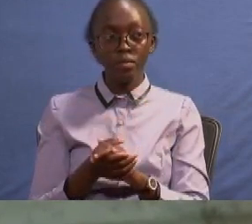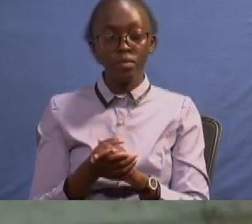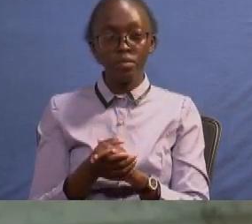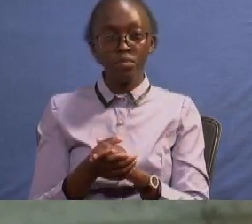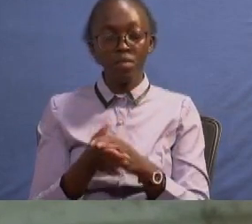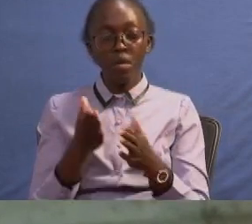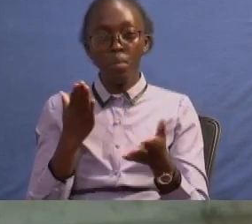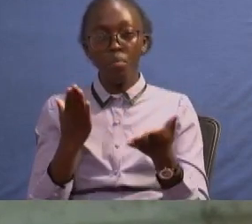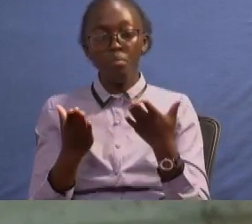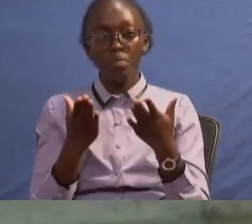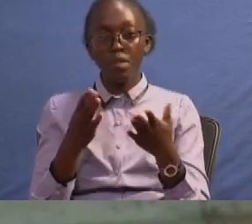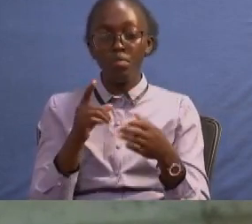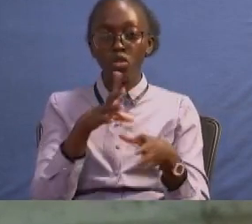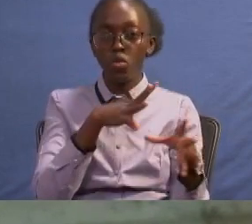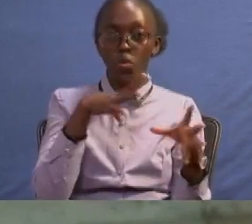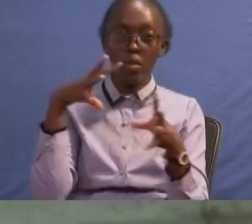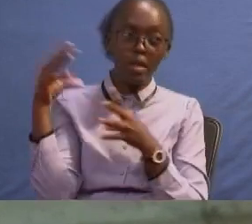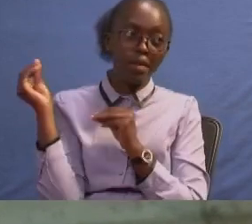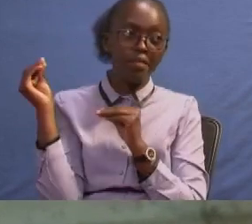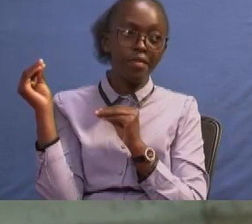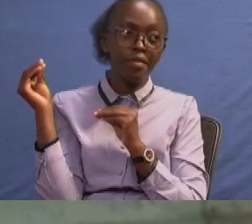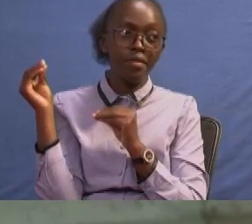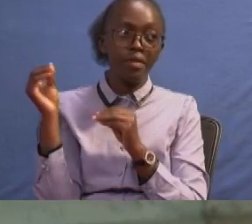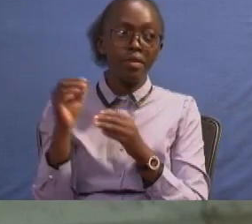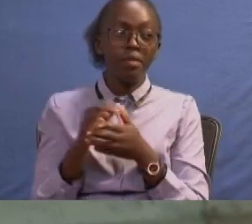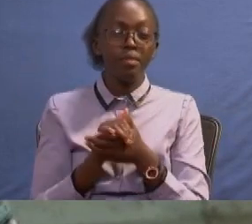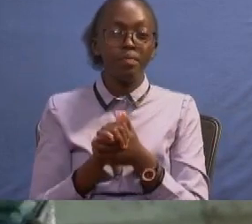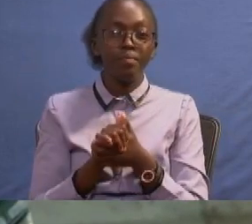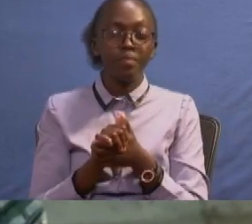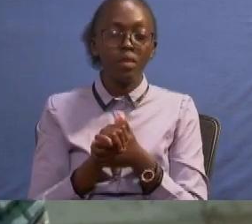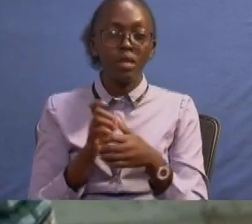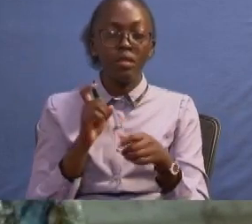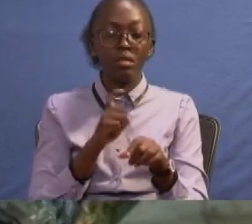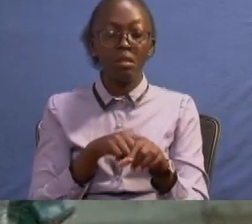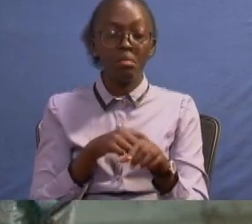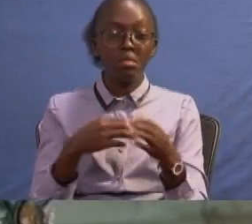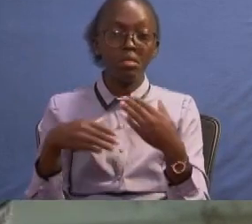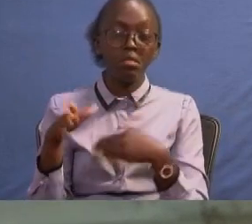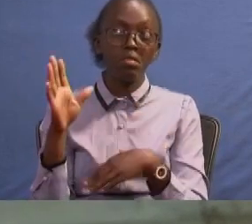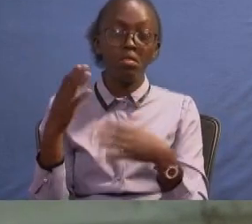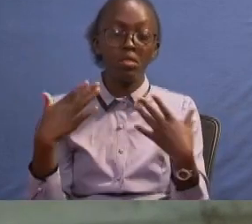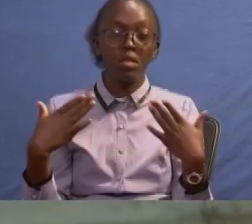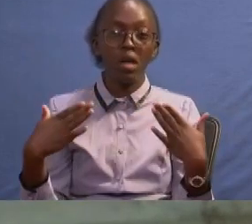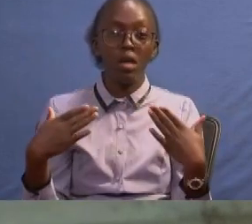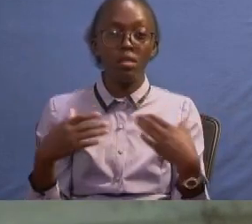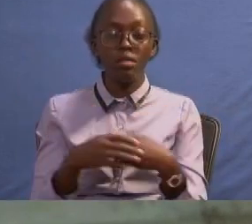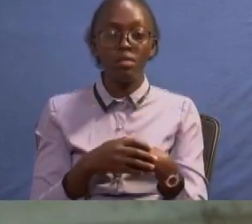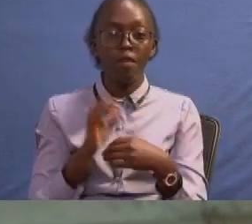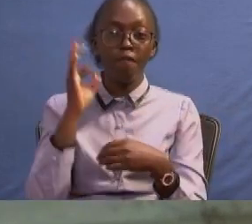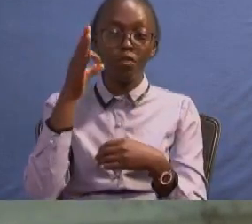Maybe when you live here, because time is in God's hand, destinies are in God's